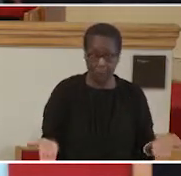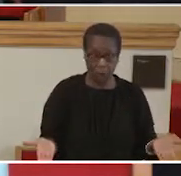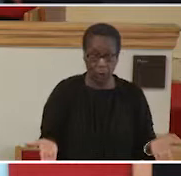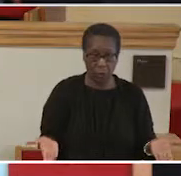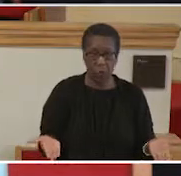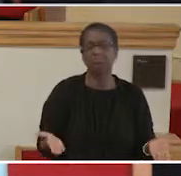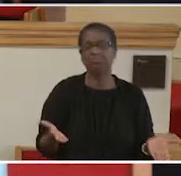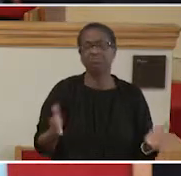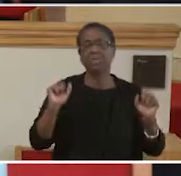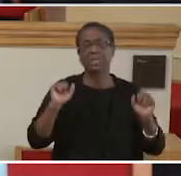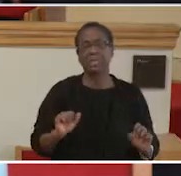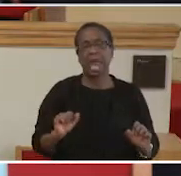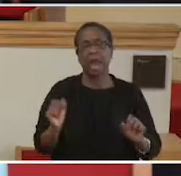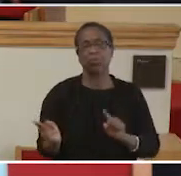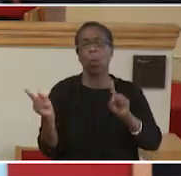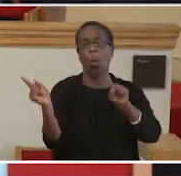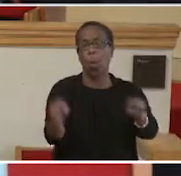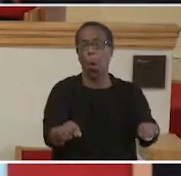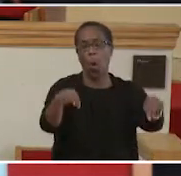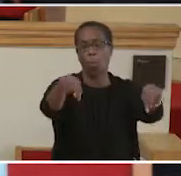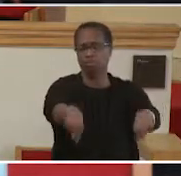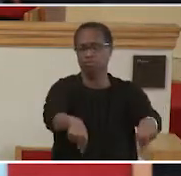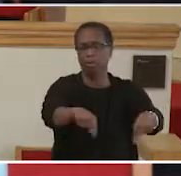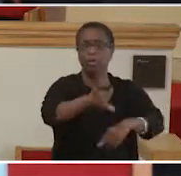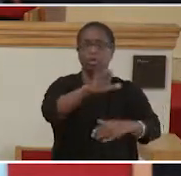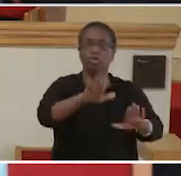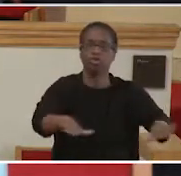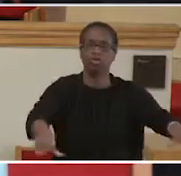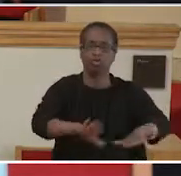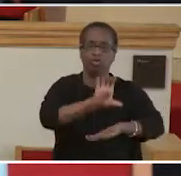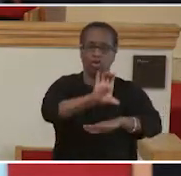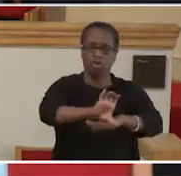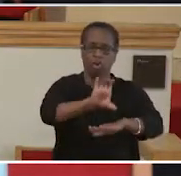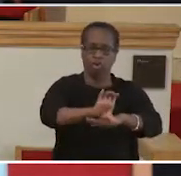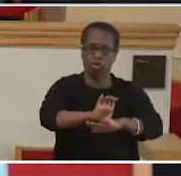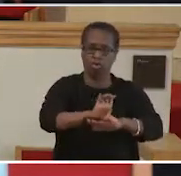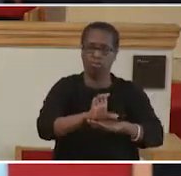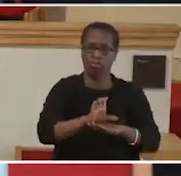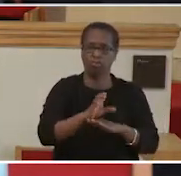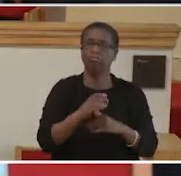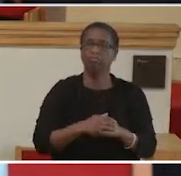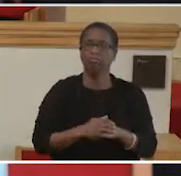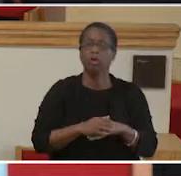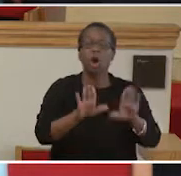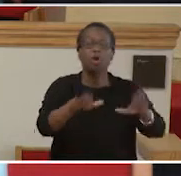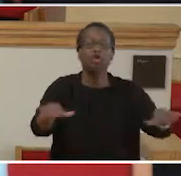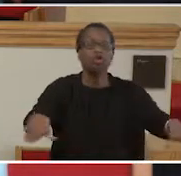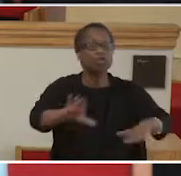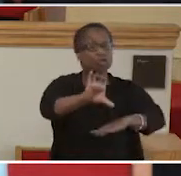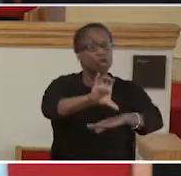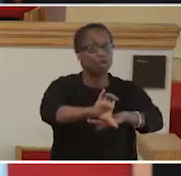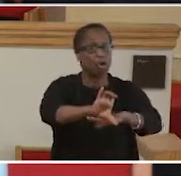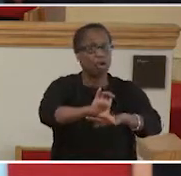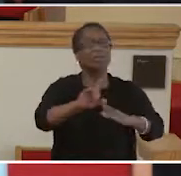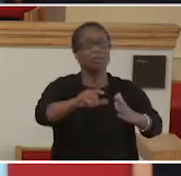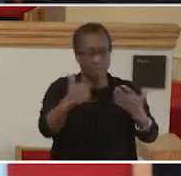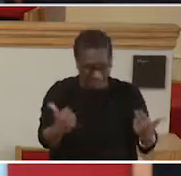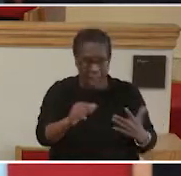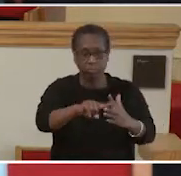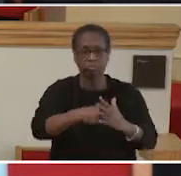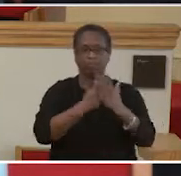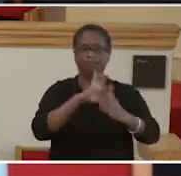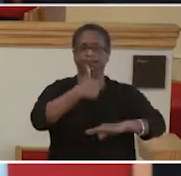are invited to Children's Church, and one of the ushers will make sure that you get to the appropriate place. Children's Church is now in session.